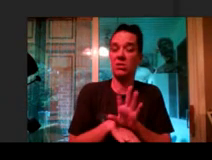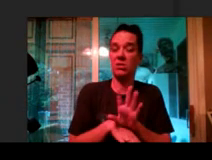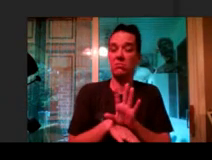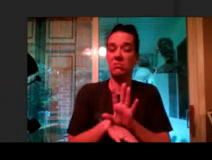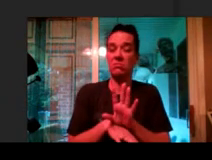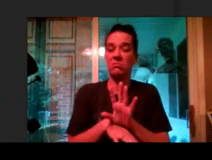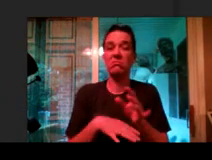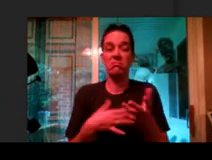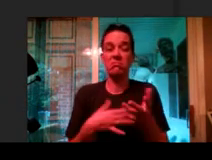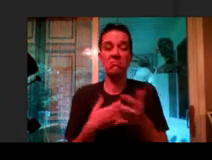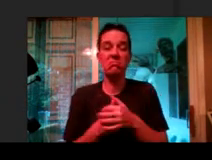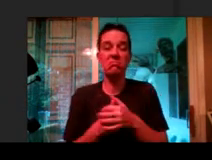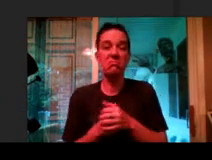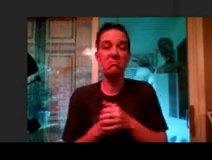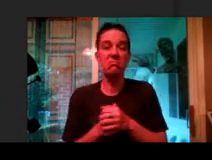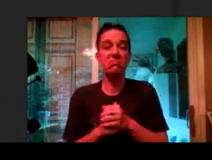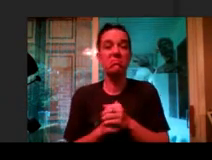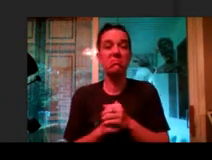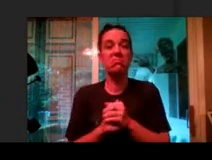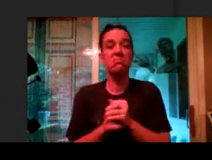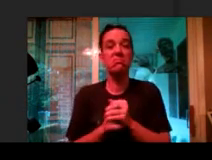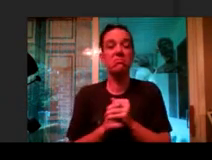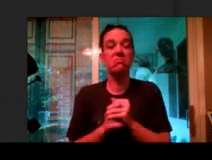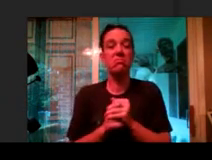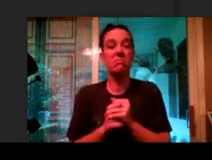been a